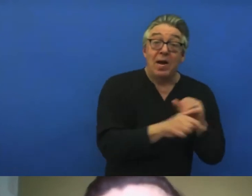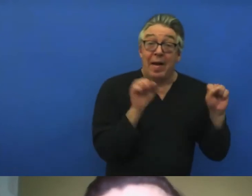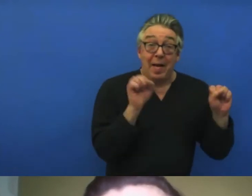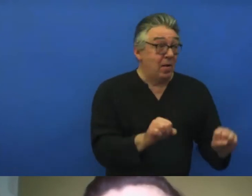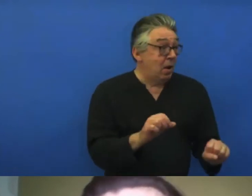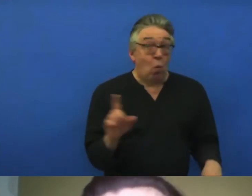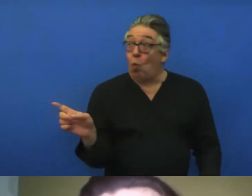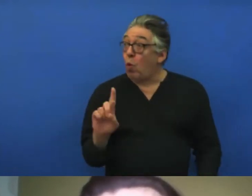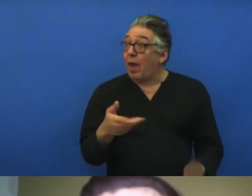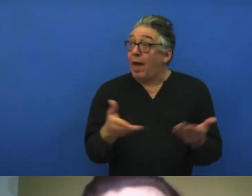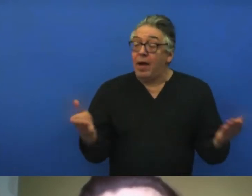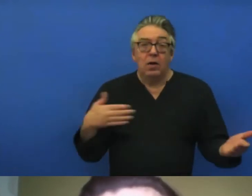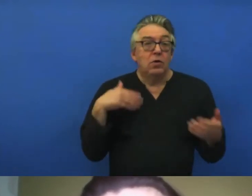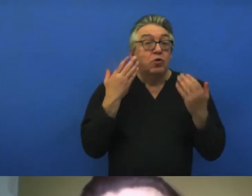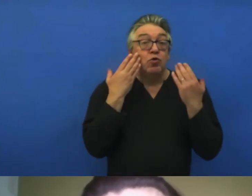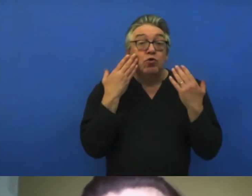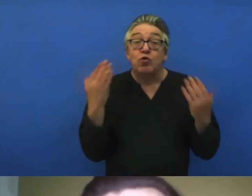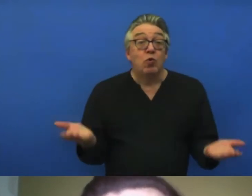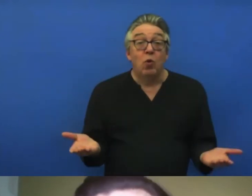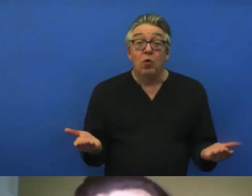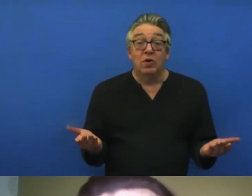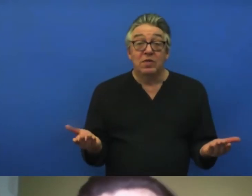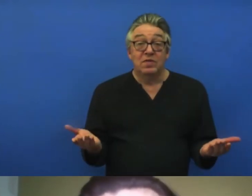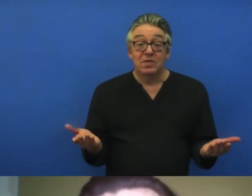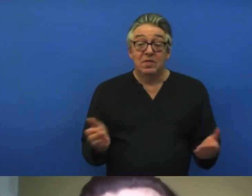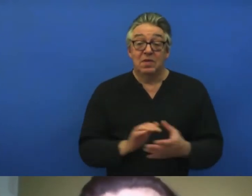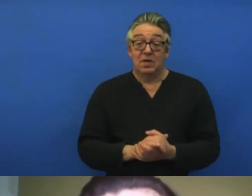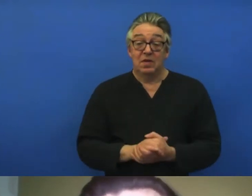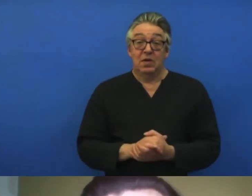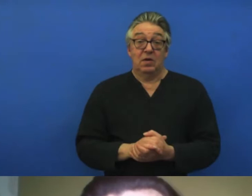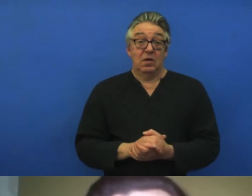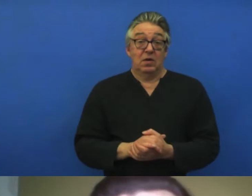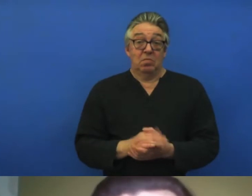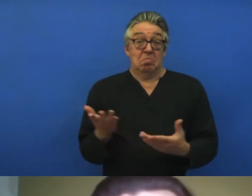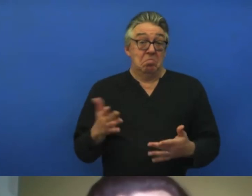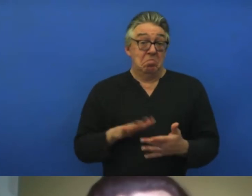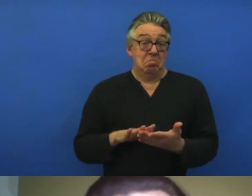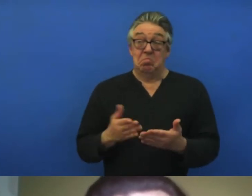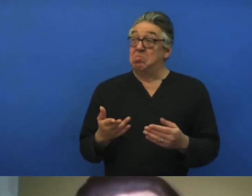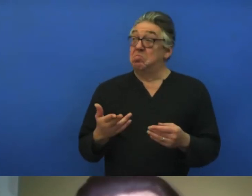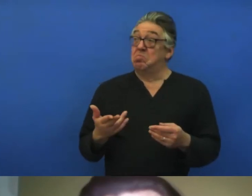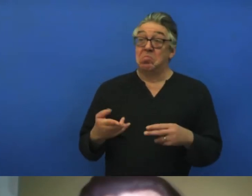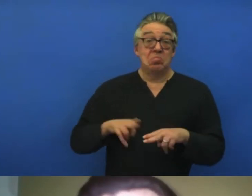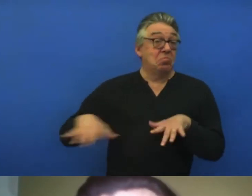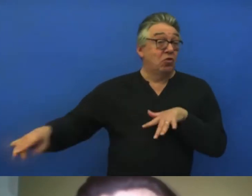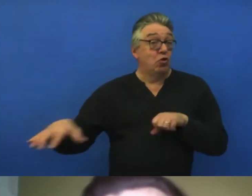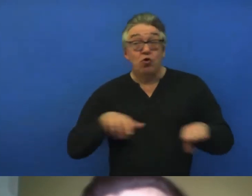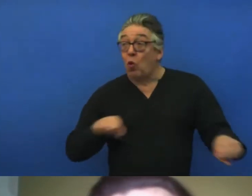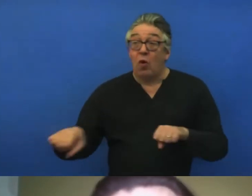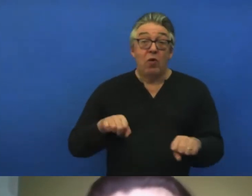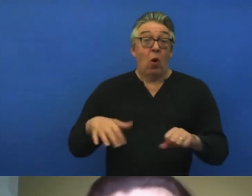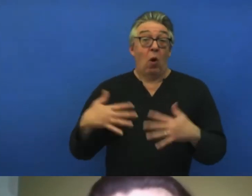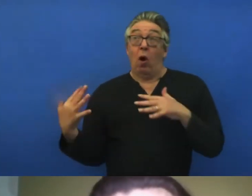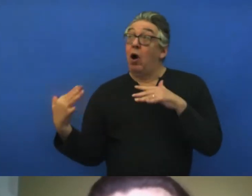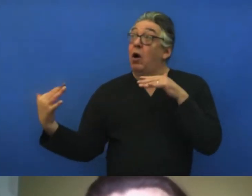our country around me in case of either natural disaster or a conflict or like a military